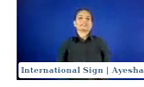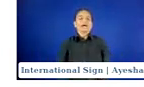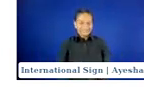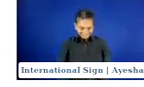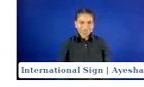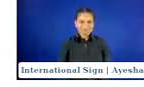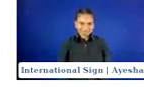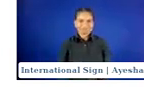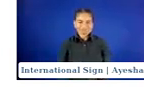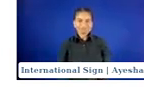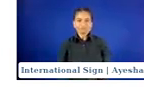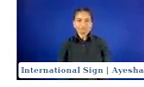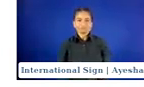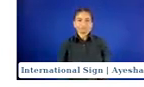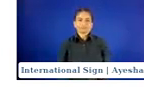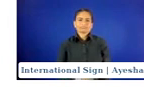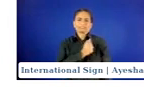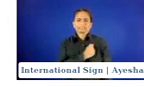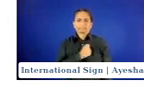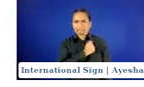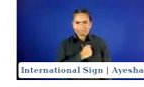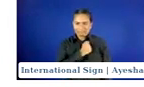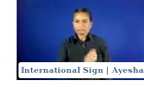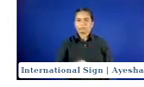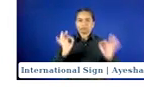Yeah. Can you please